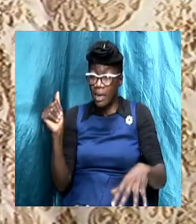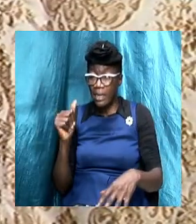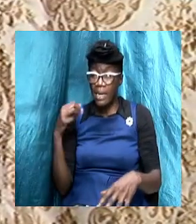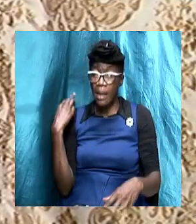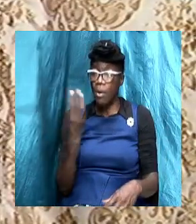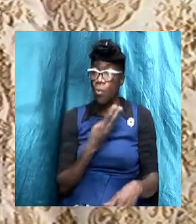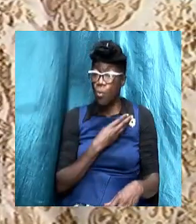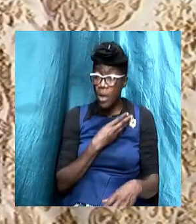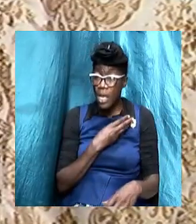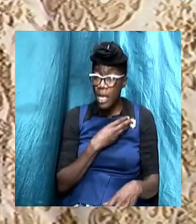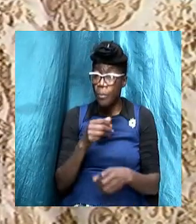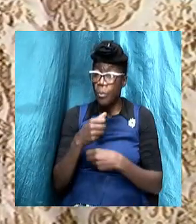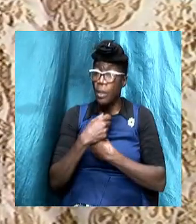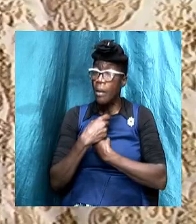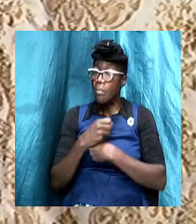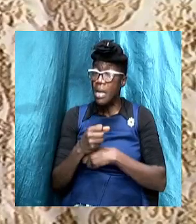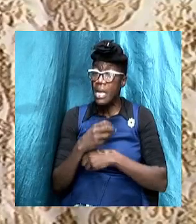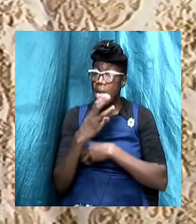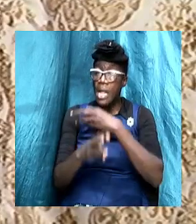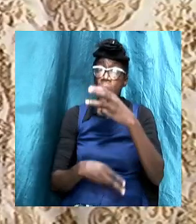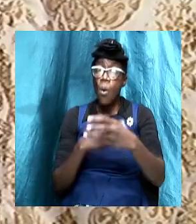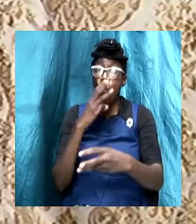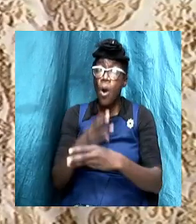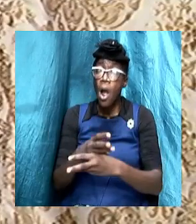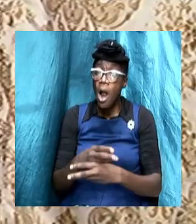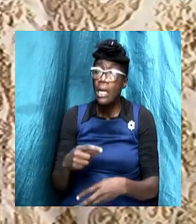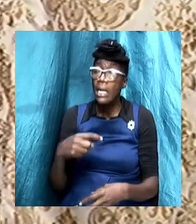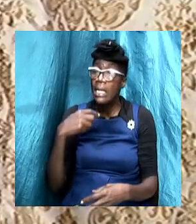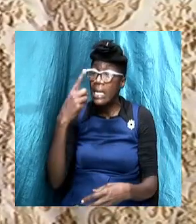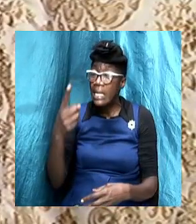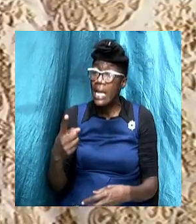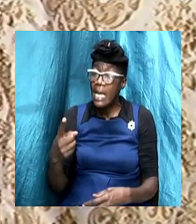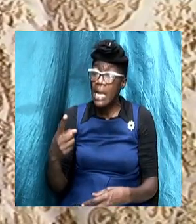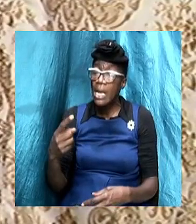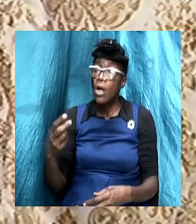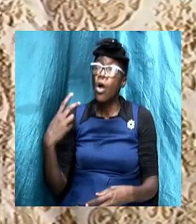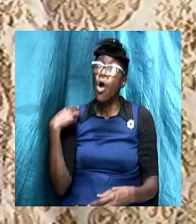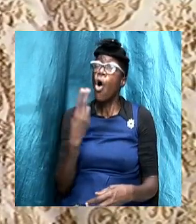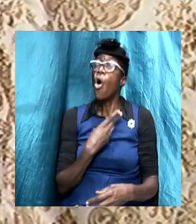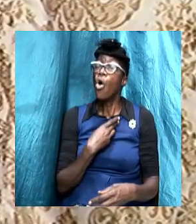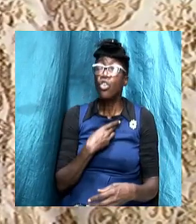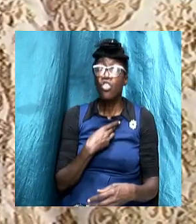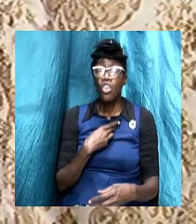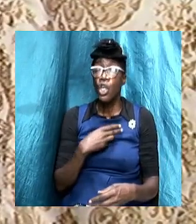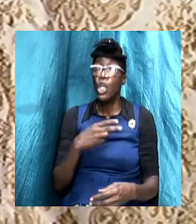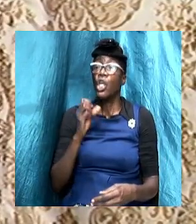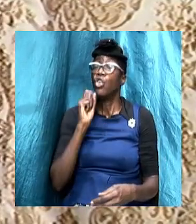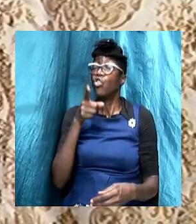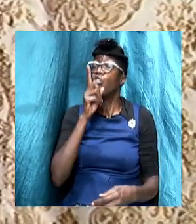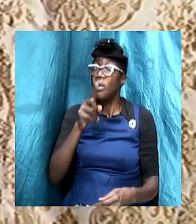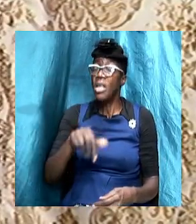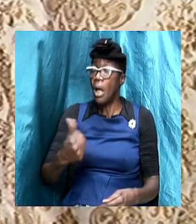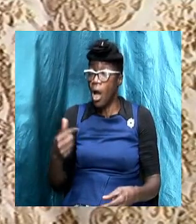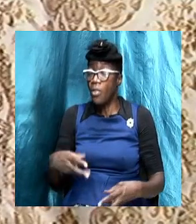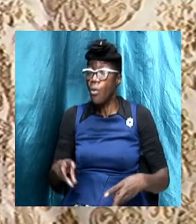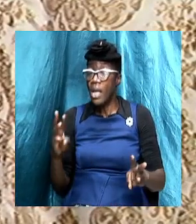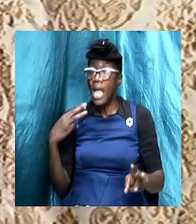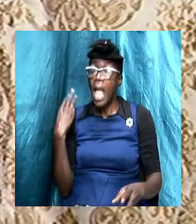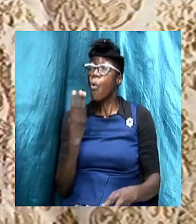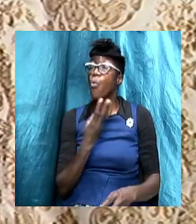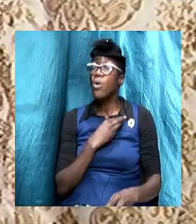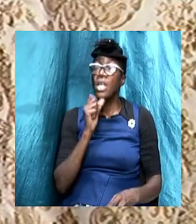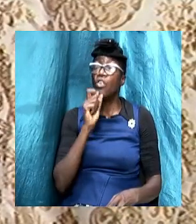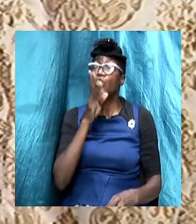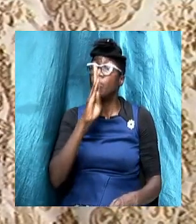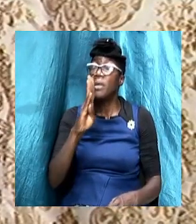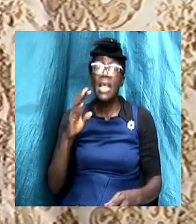the world to dictate to us, while it should be the other way around, where we should be the light in this world.